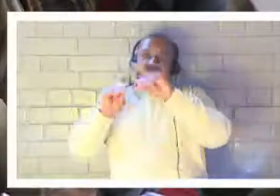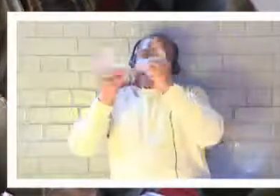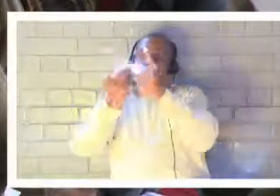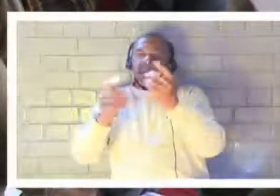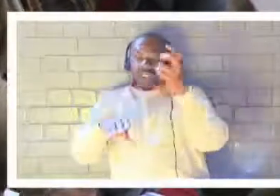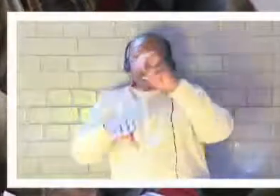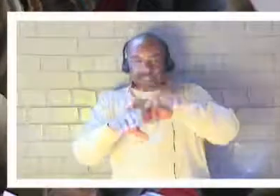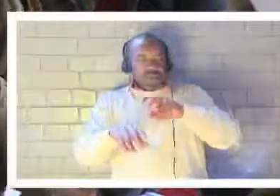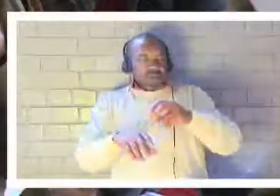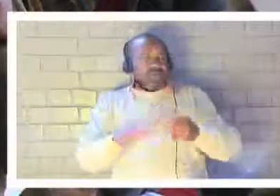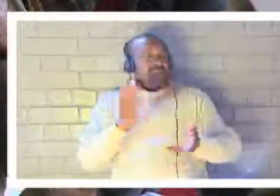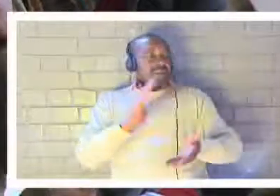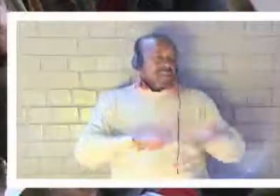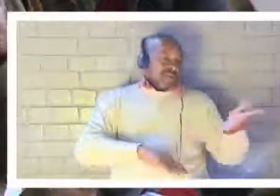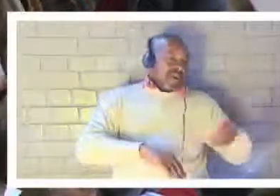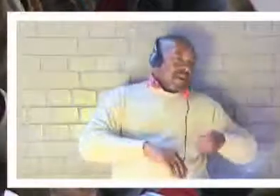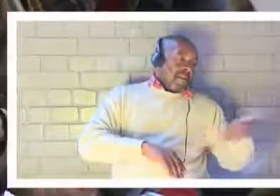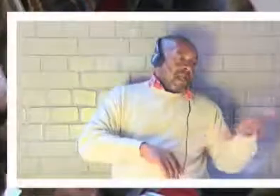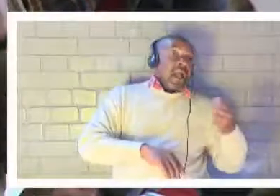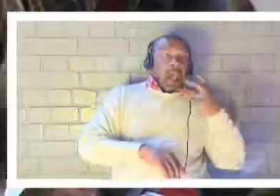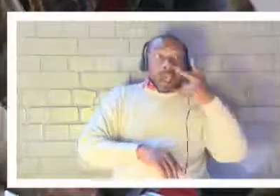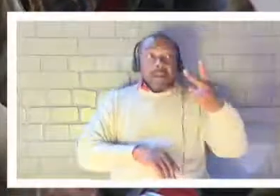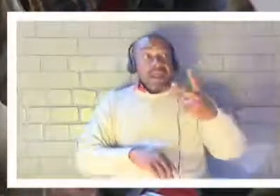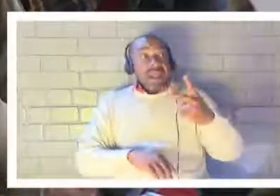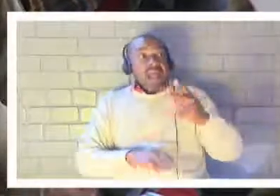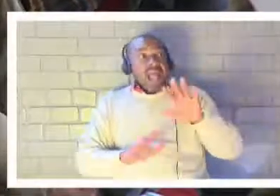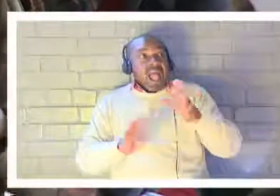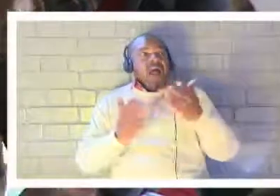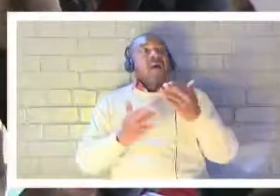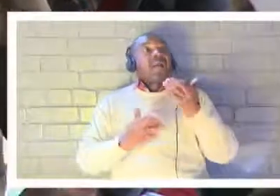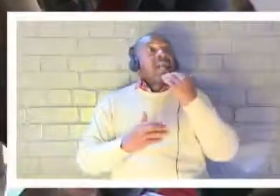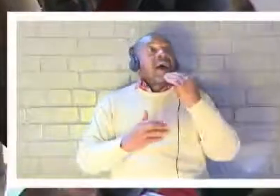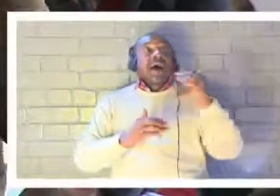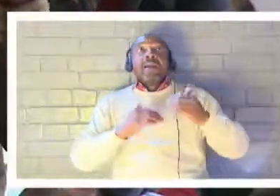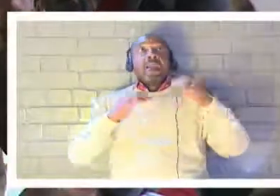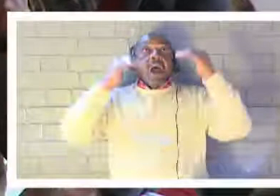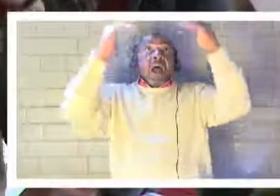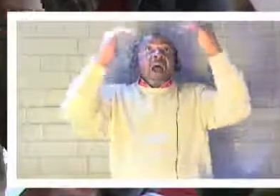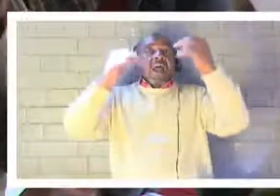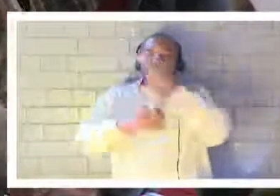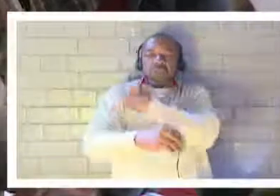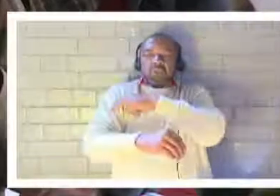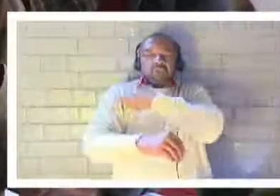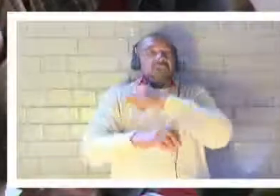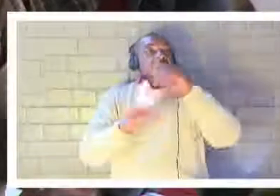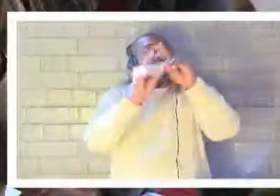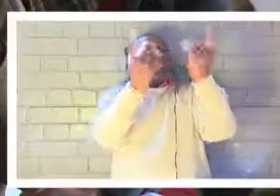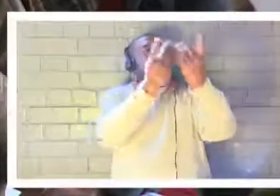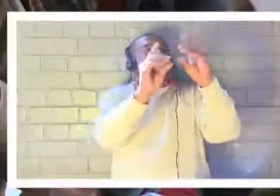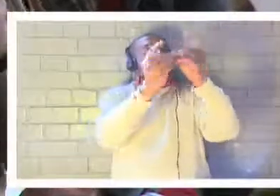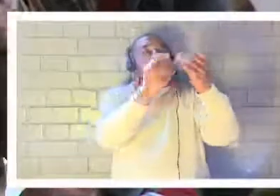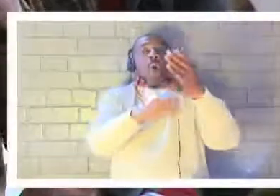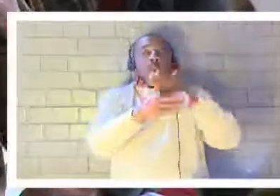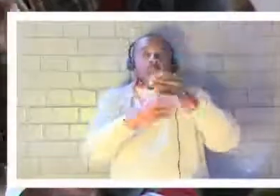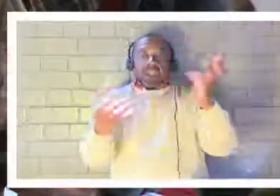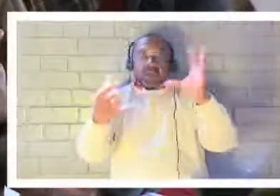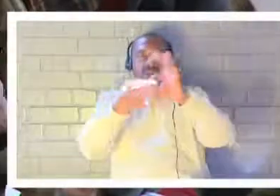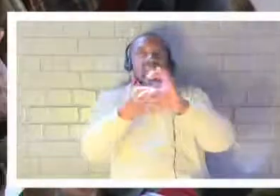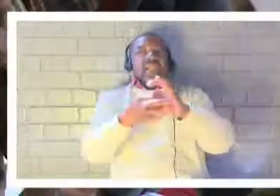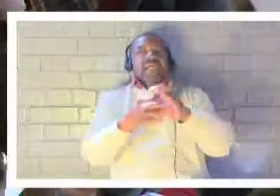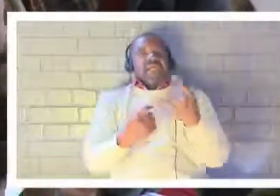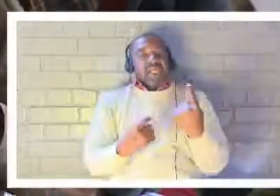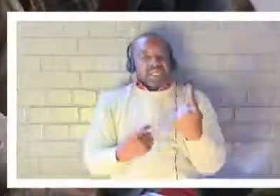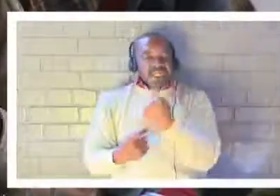go back and make sure that they work hand in hand with higher education institutions, and also work hand in hand with each and